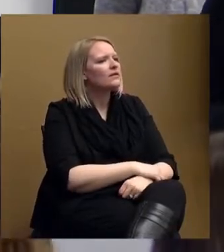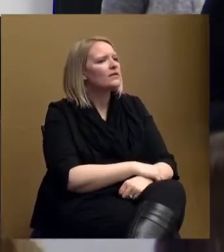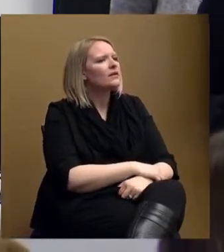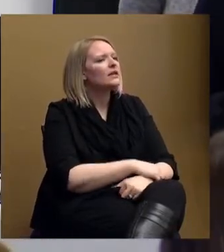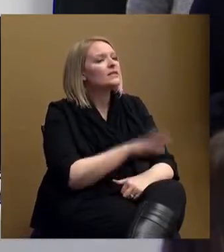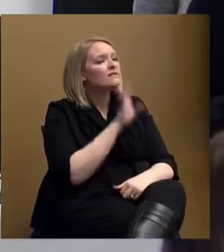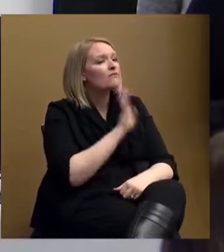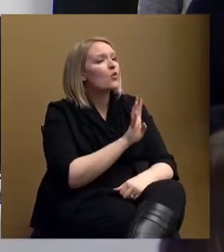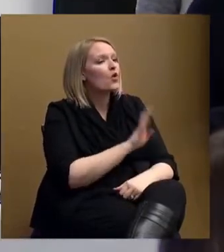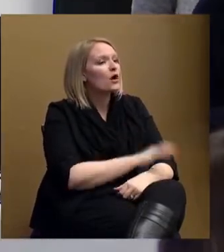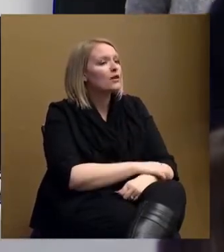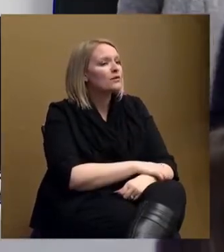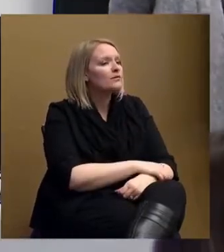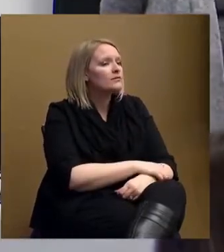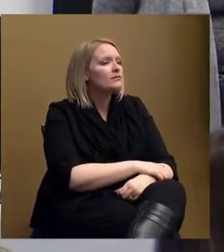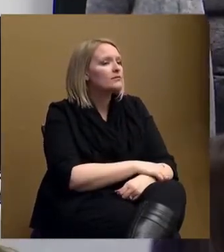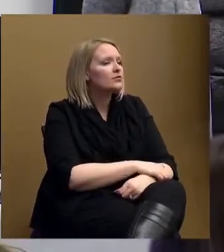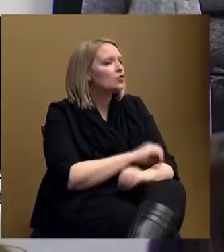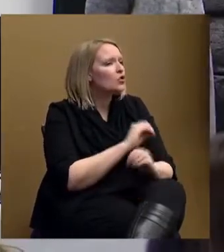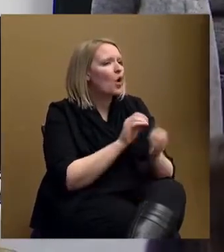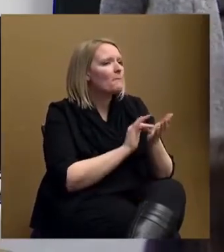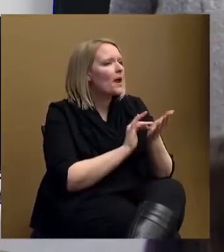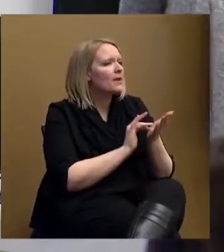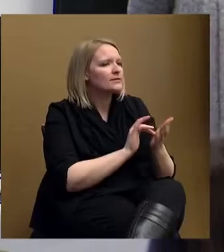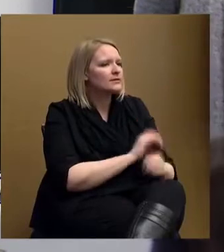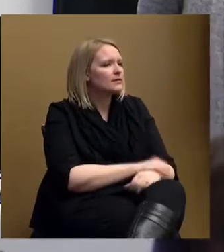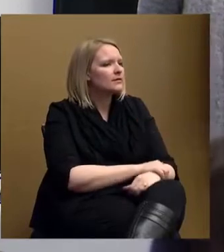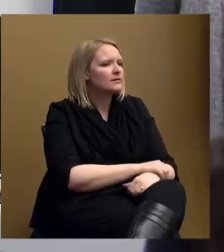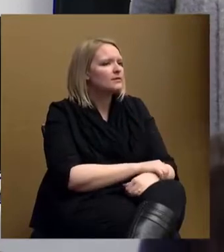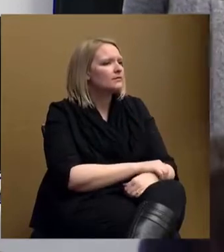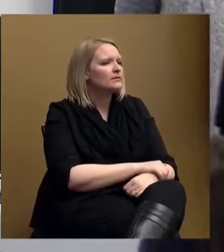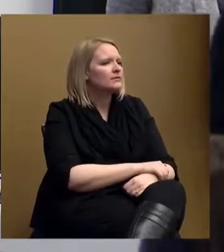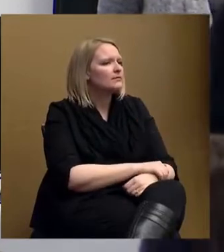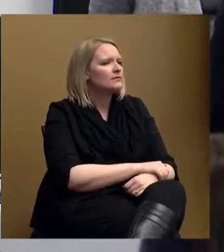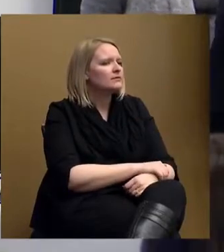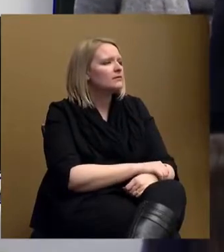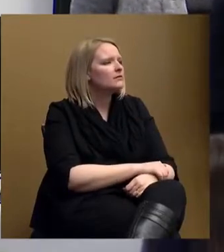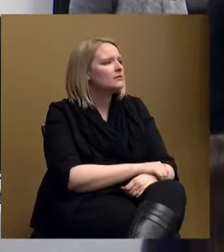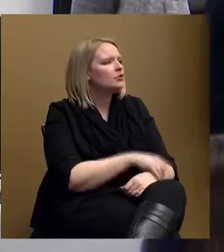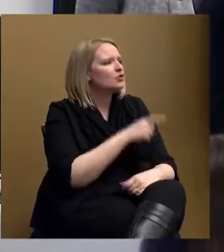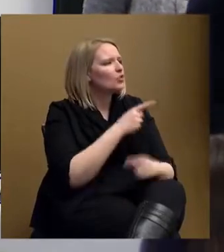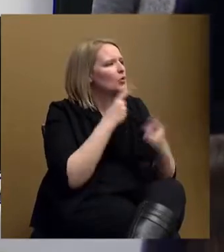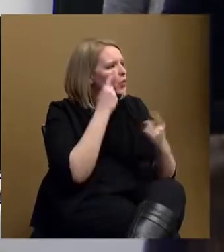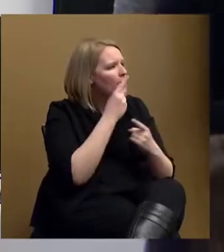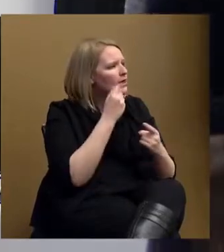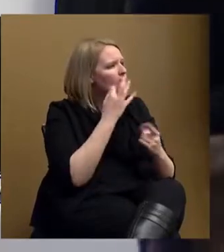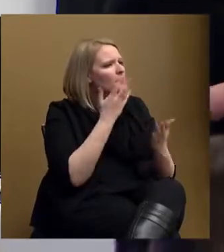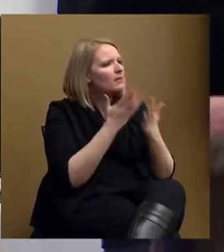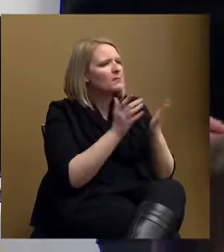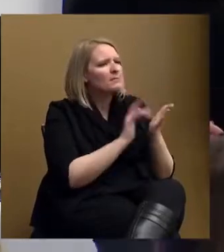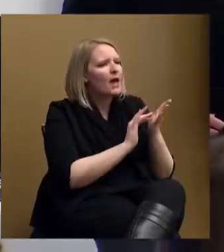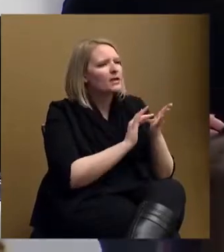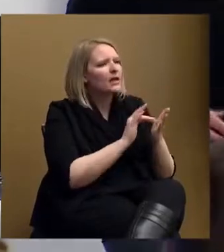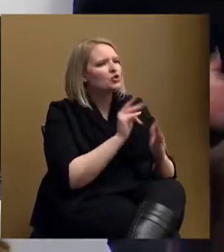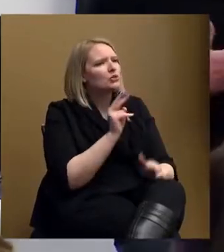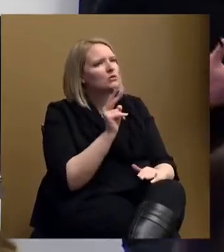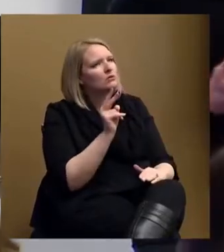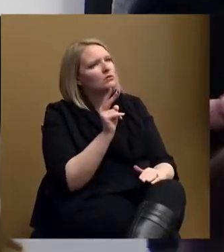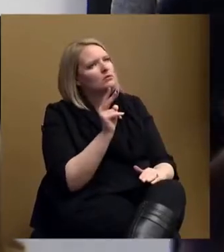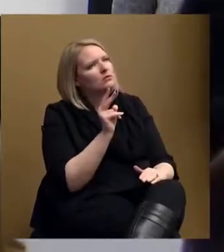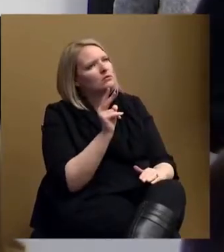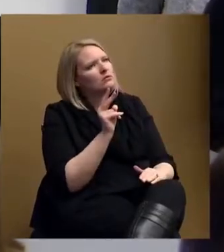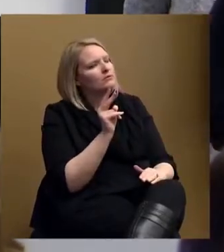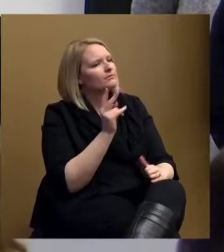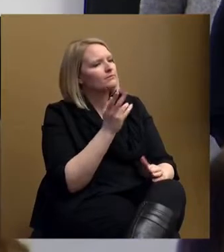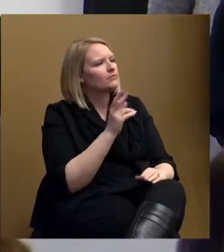He's 4. And not medicated in any way. So you were wondering if possibly the medication had an impact on